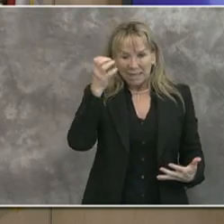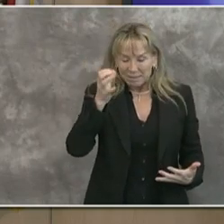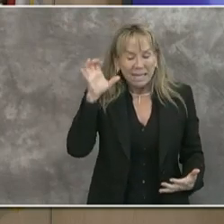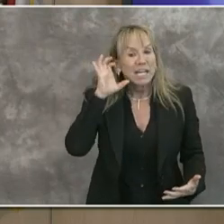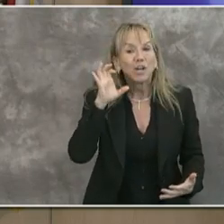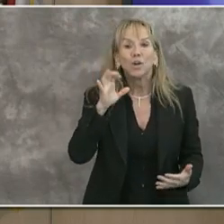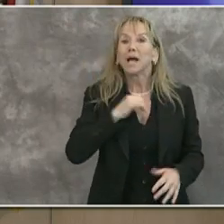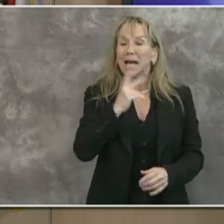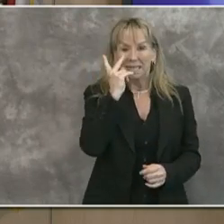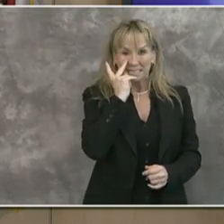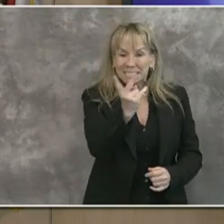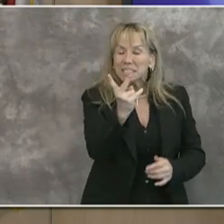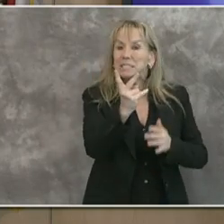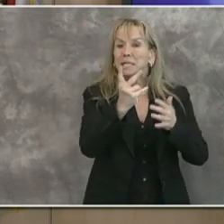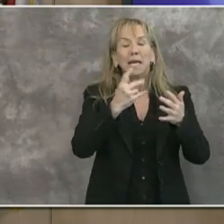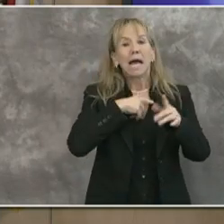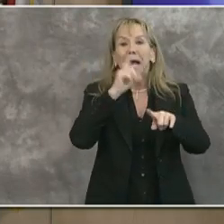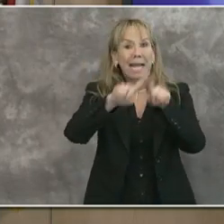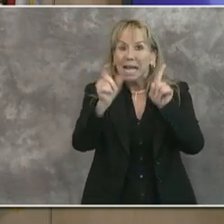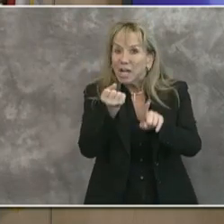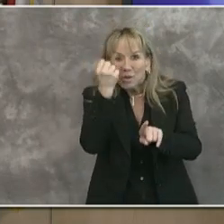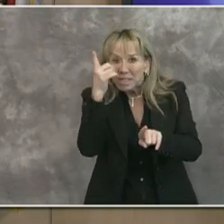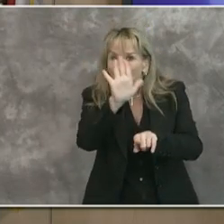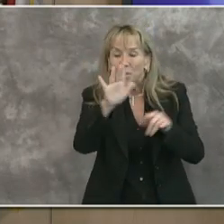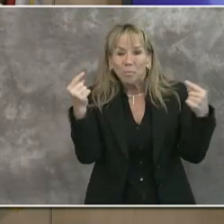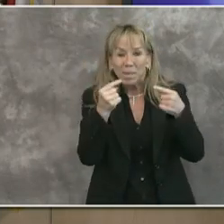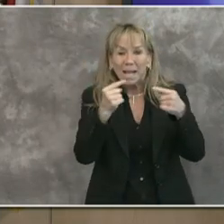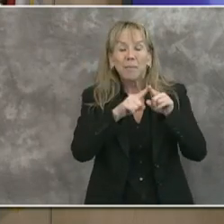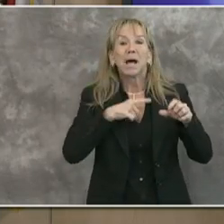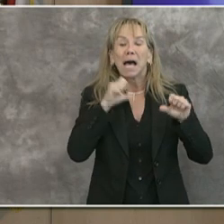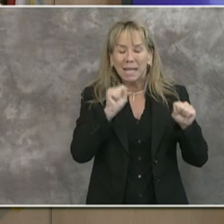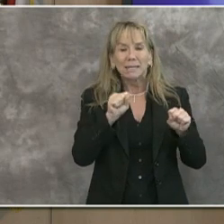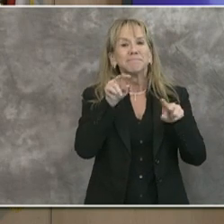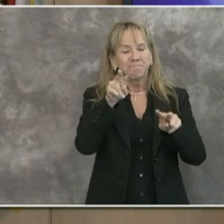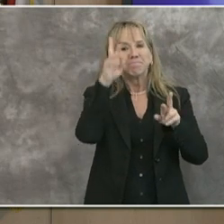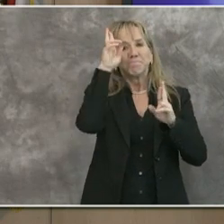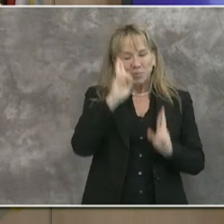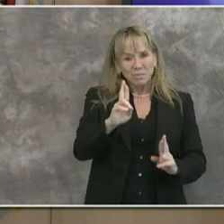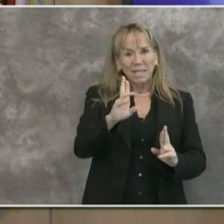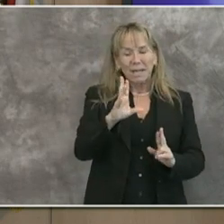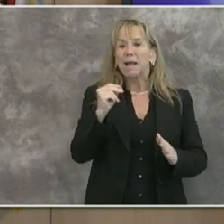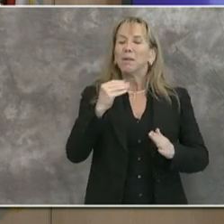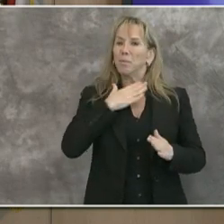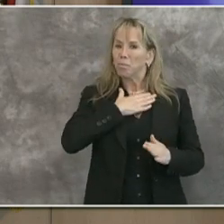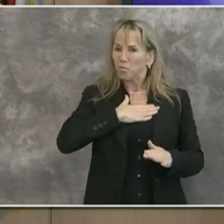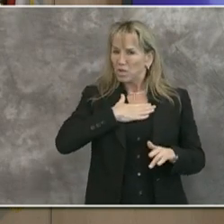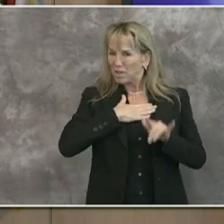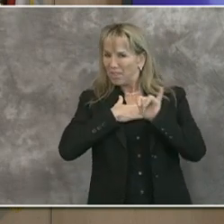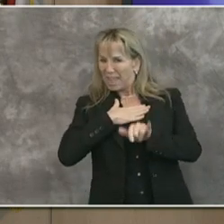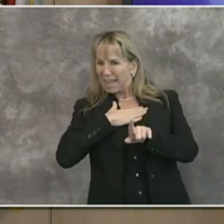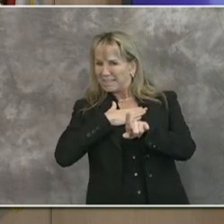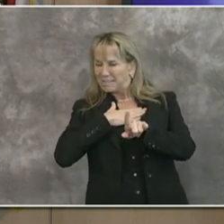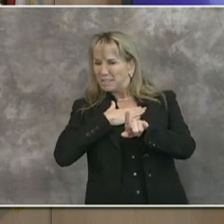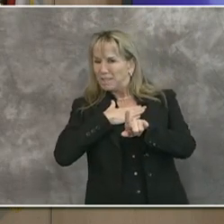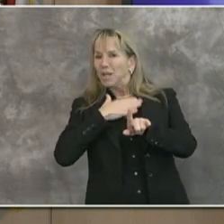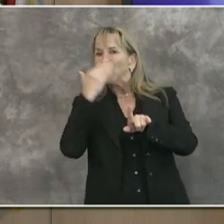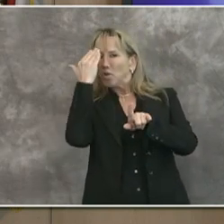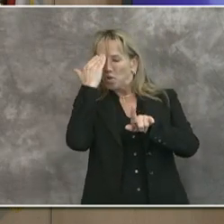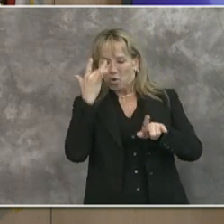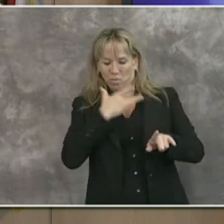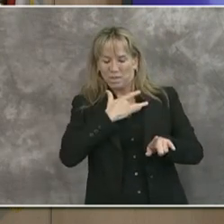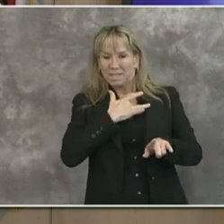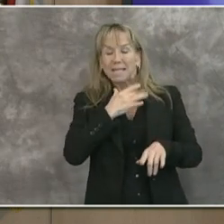to understand all of the pain, but I can appreciate it. As a father, I can appreciate the fear of losing a child. As a